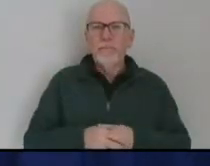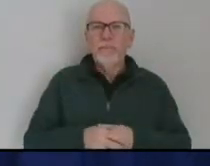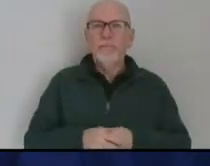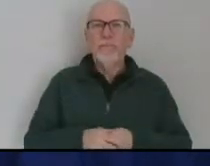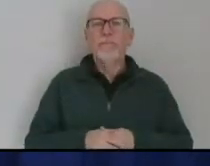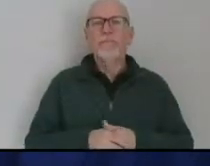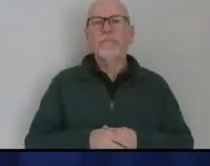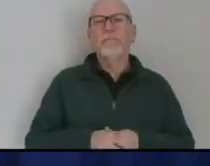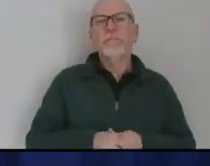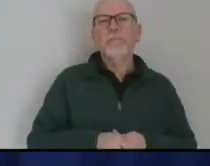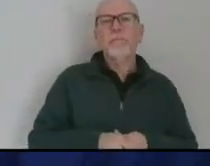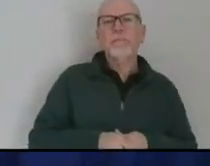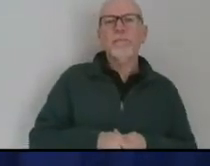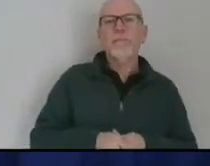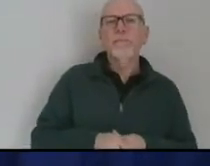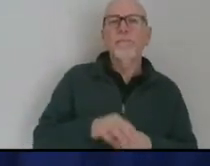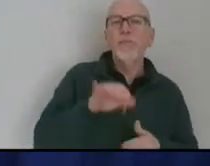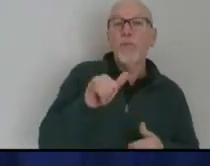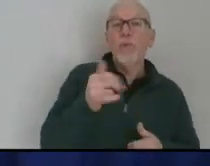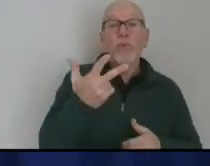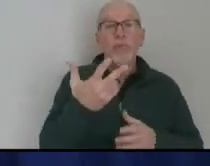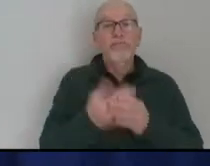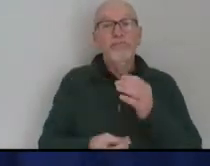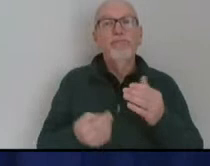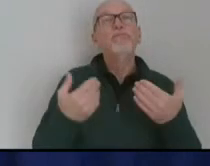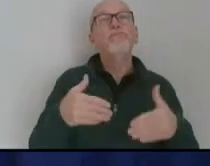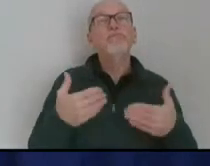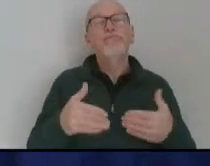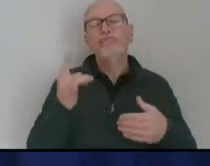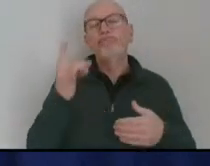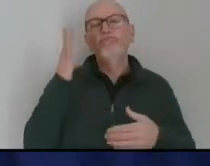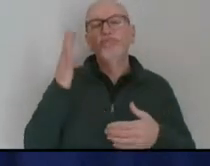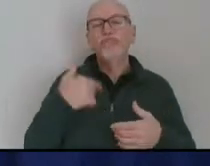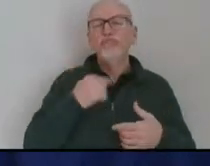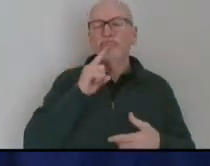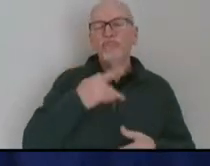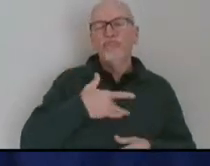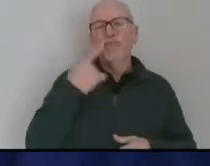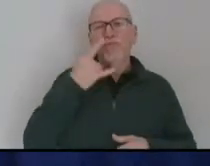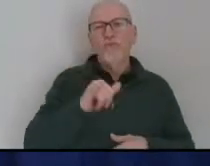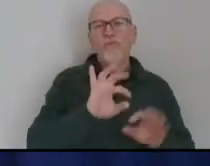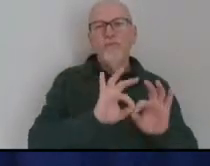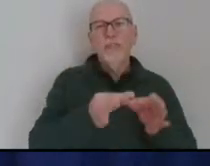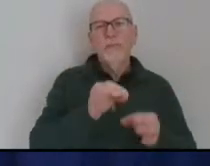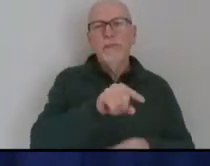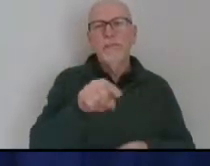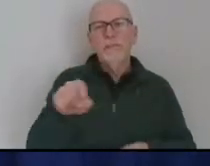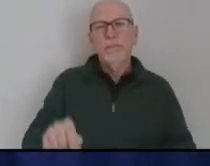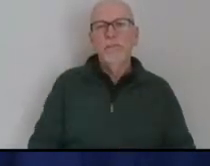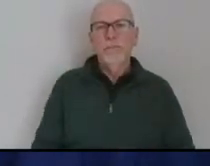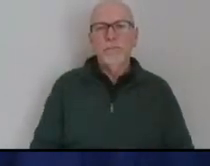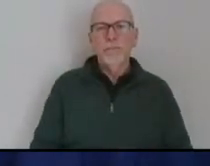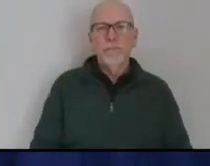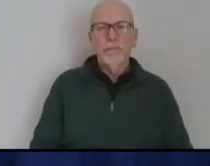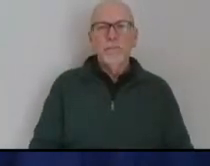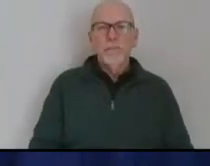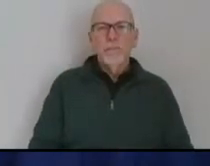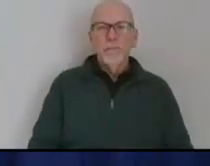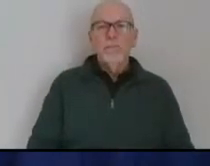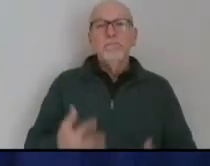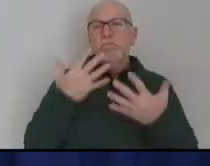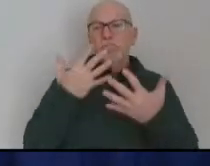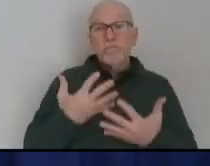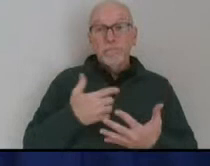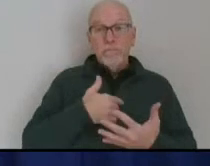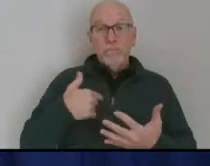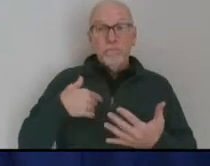significantly. These losses are tragic, and my heart goes out to the families of these Hoosiers. Sadly, we are closing in on